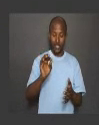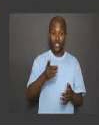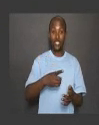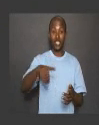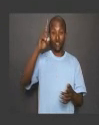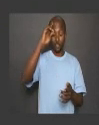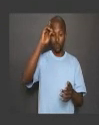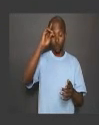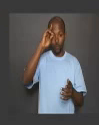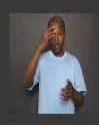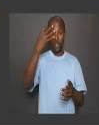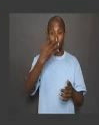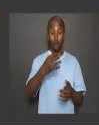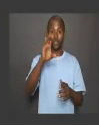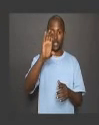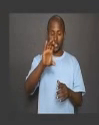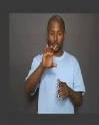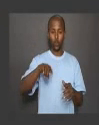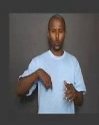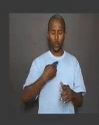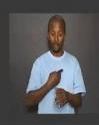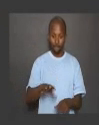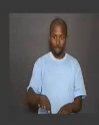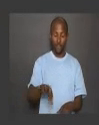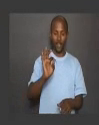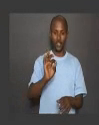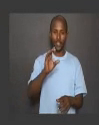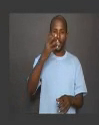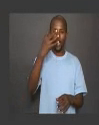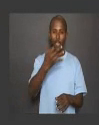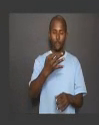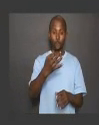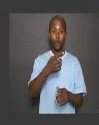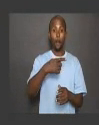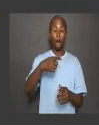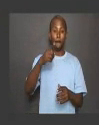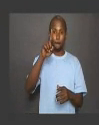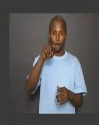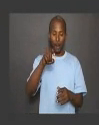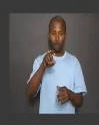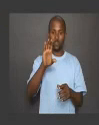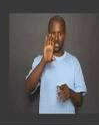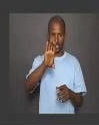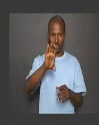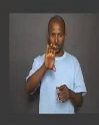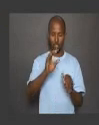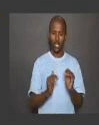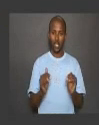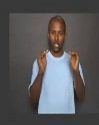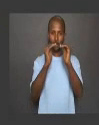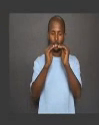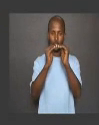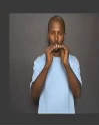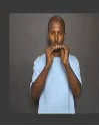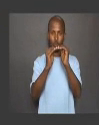find the derivative of f of c, we find that f prime of